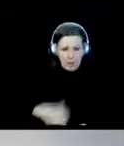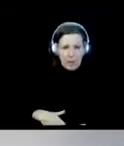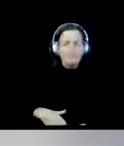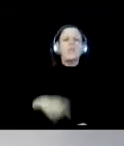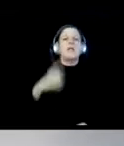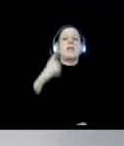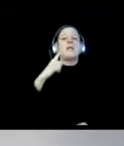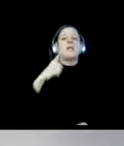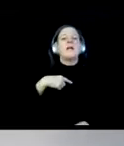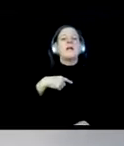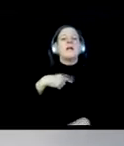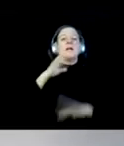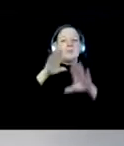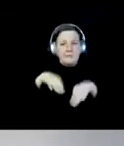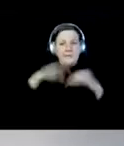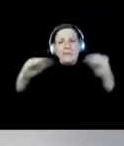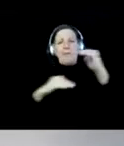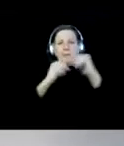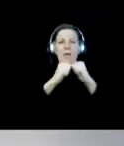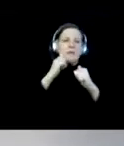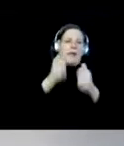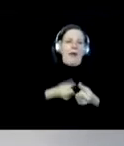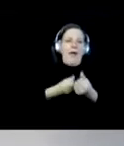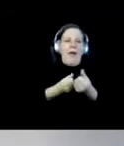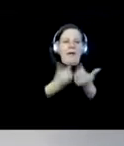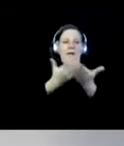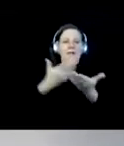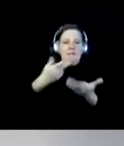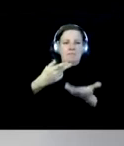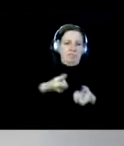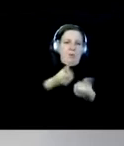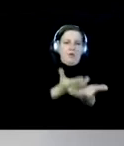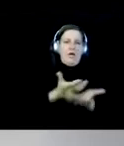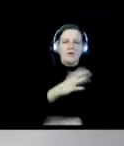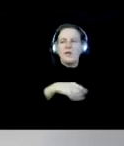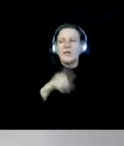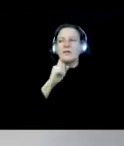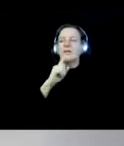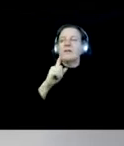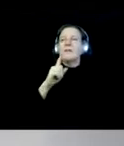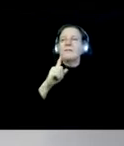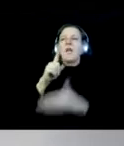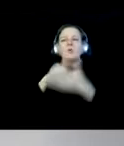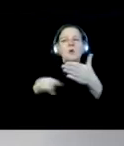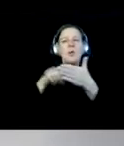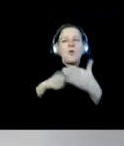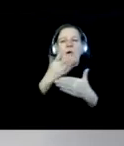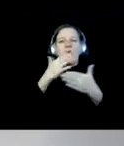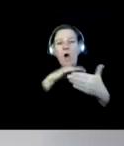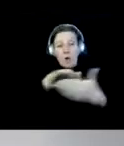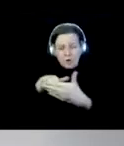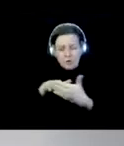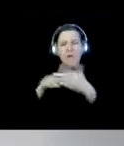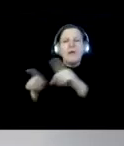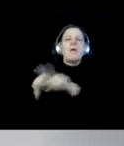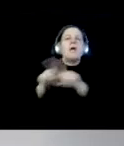projection. The film is a critical object and color study, but is also an articulation of how objects can